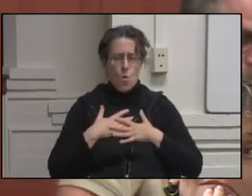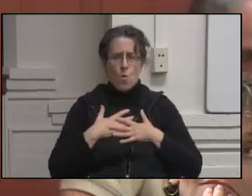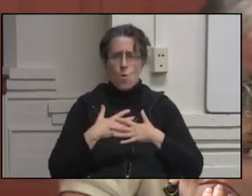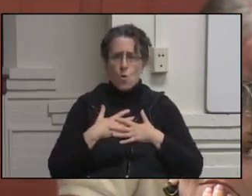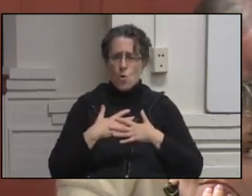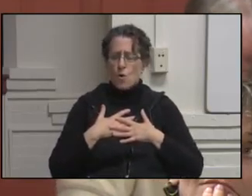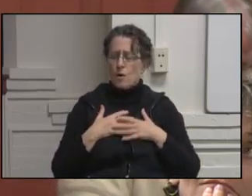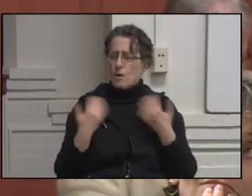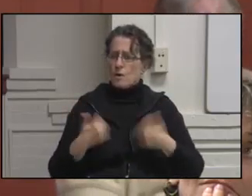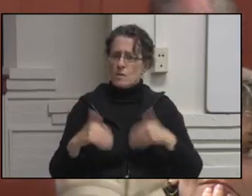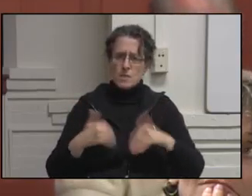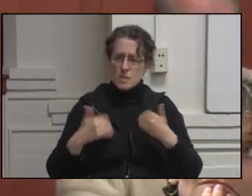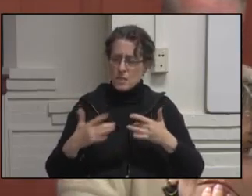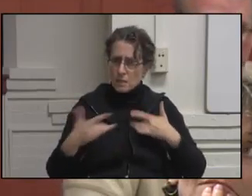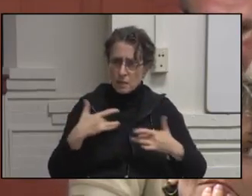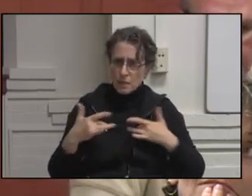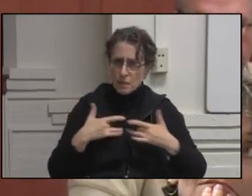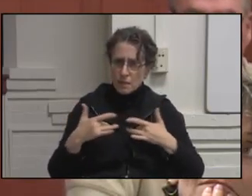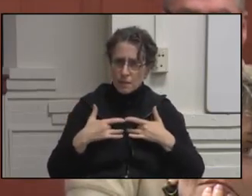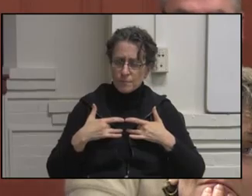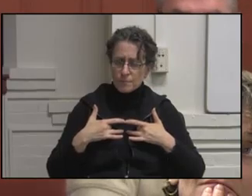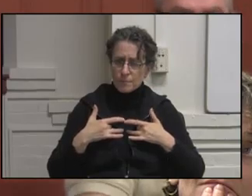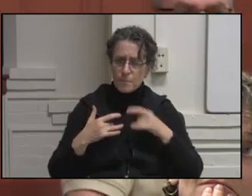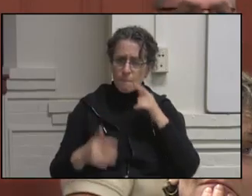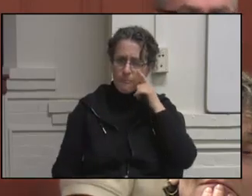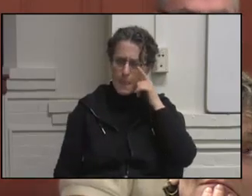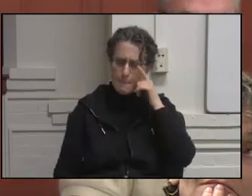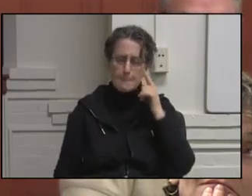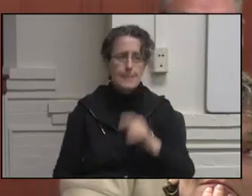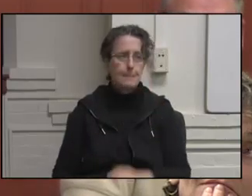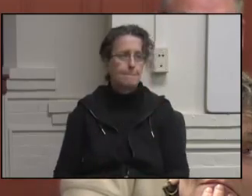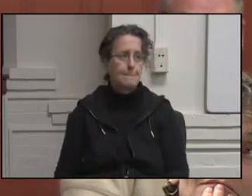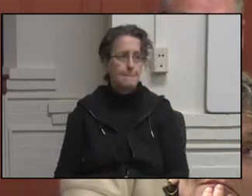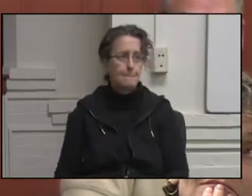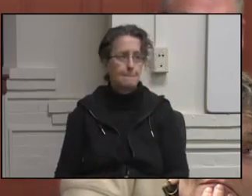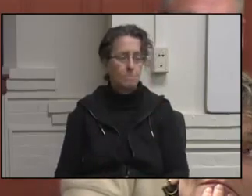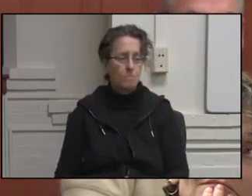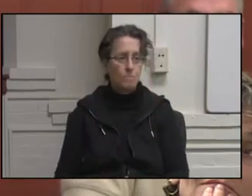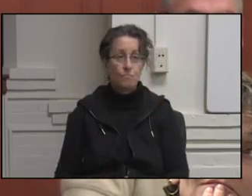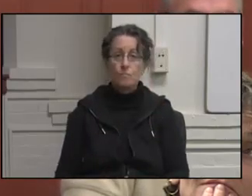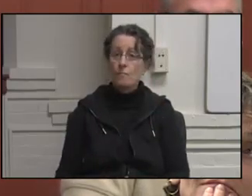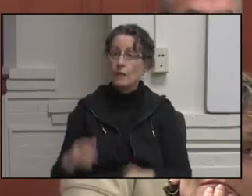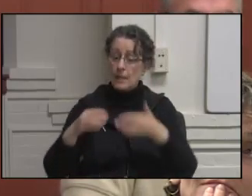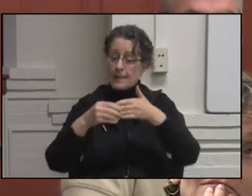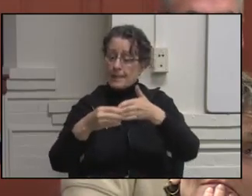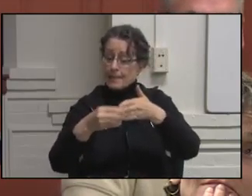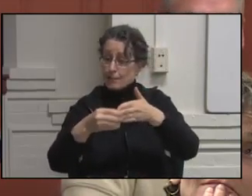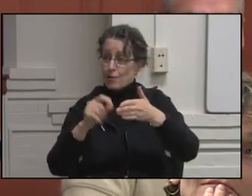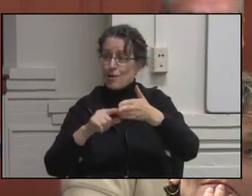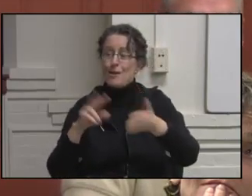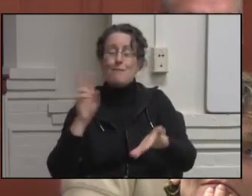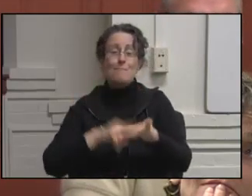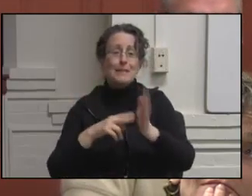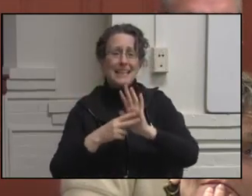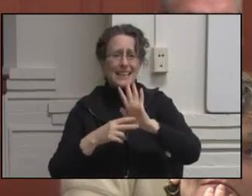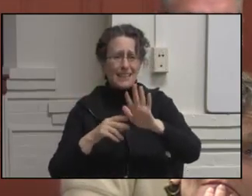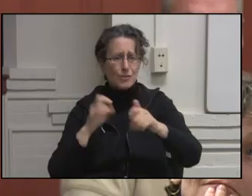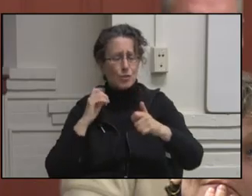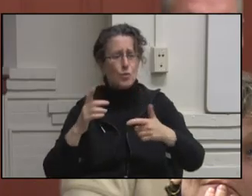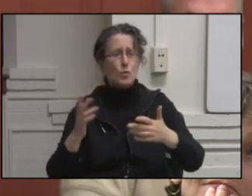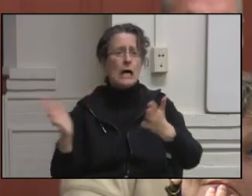and to open doors, to ease the way for things, to speed things through, to